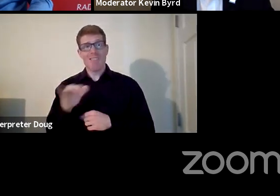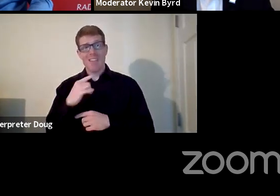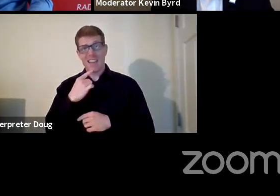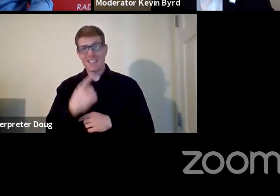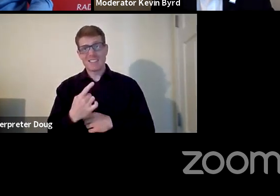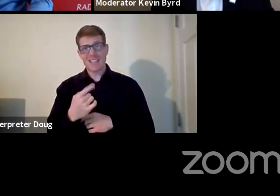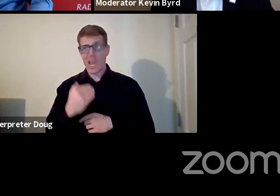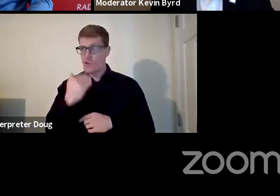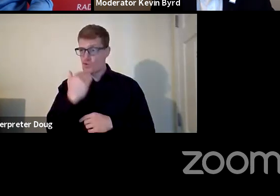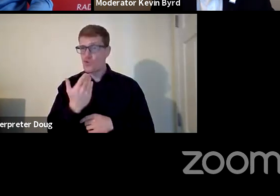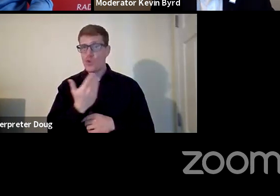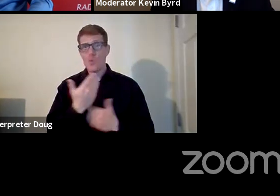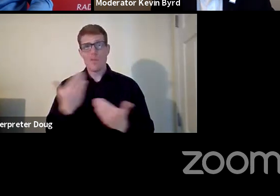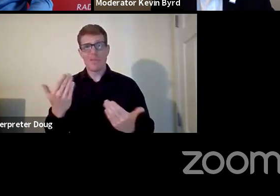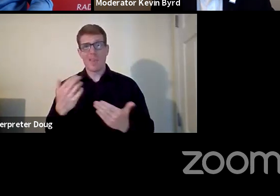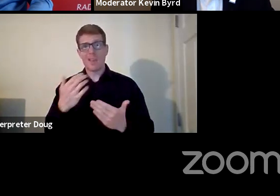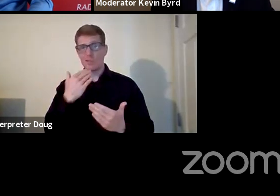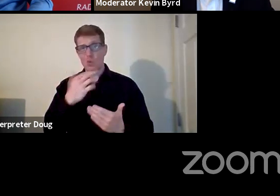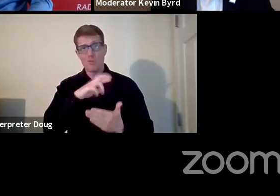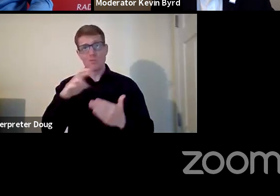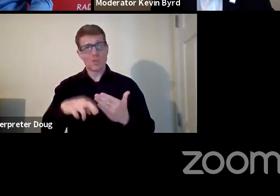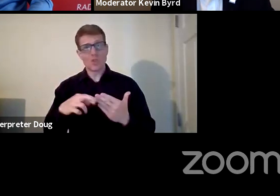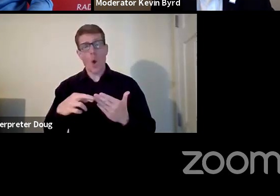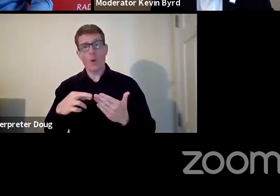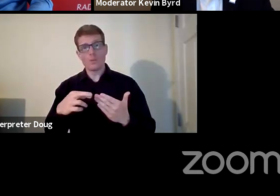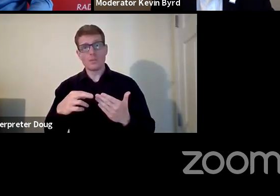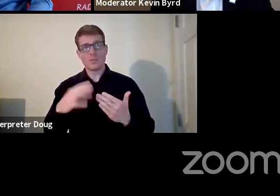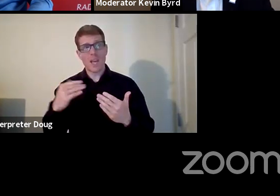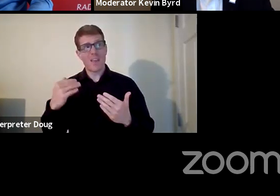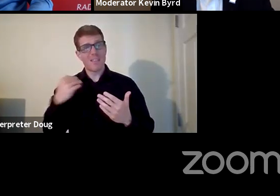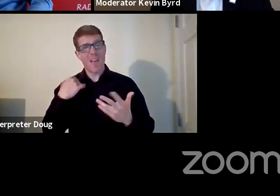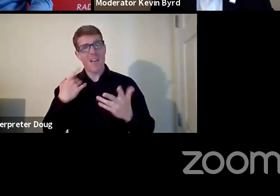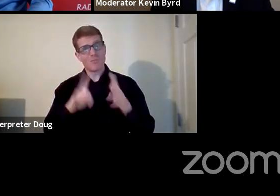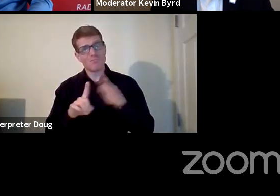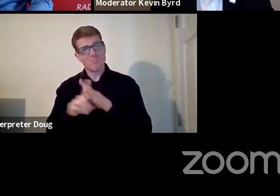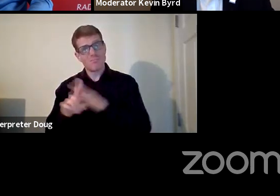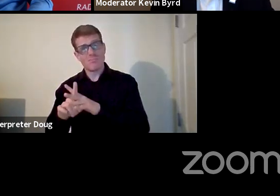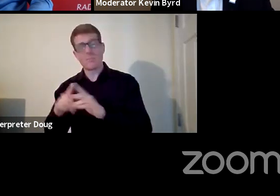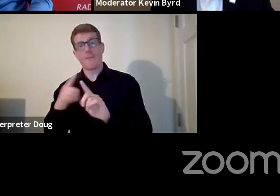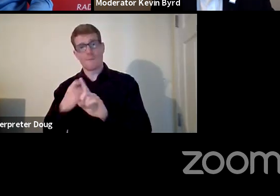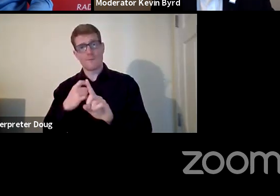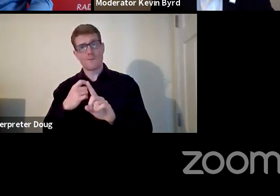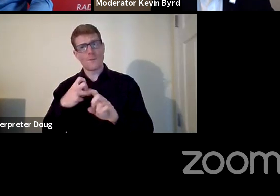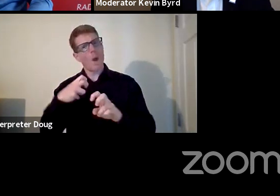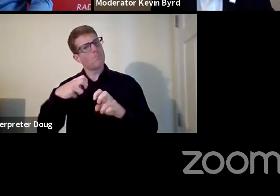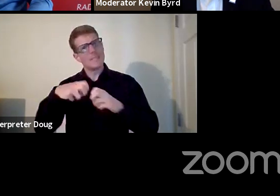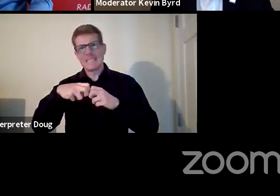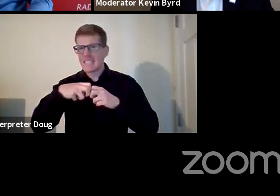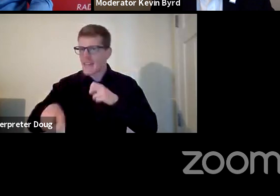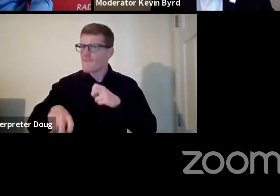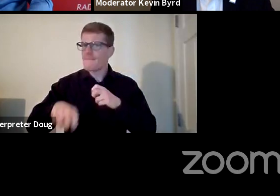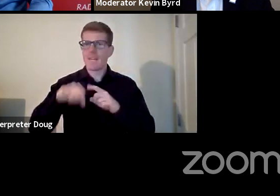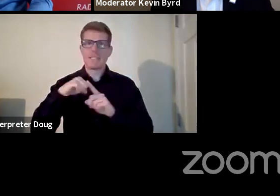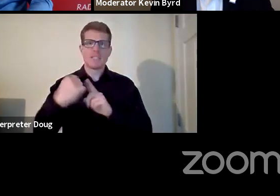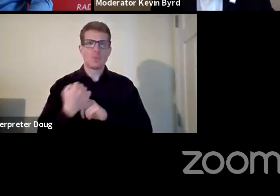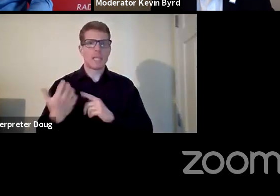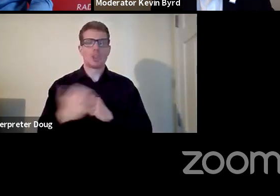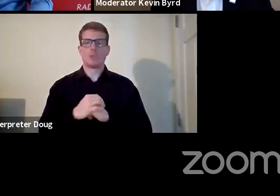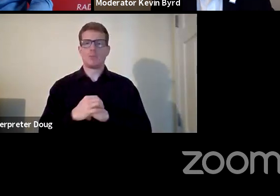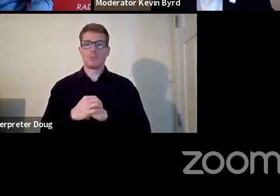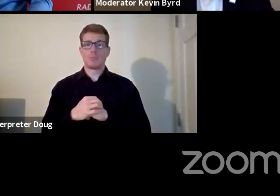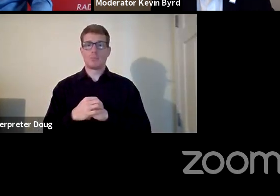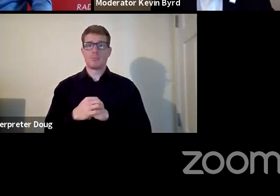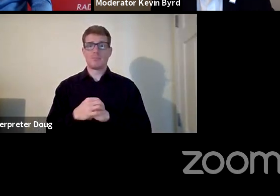out of some very difficult circumstances in which, as President Hemphill said, I mean, they turned these